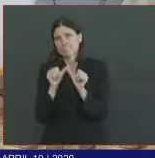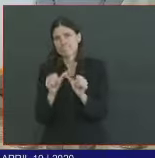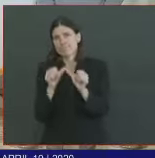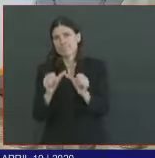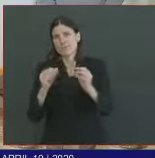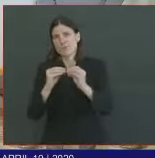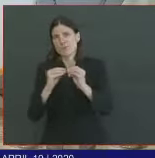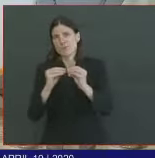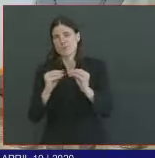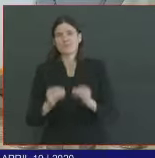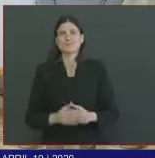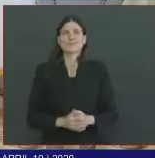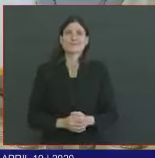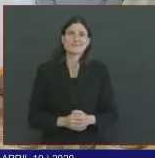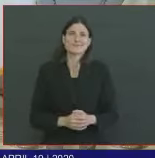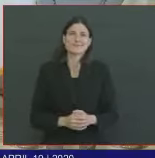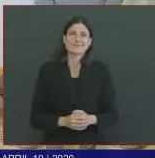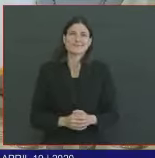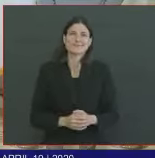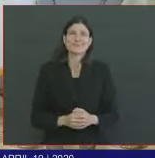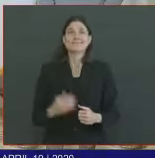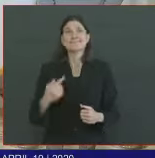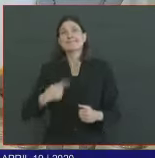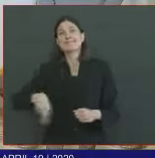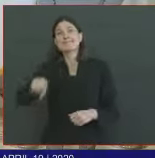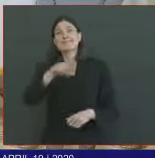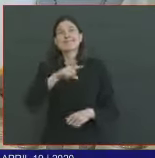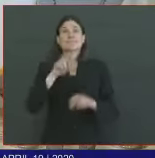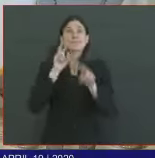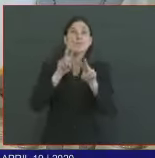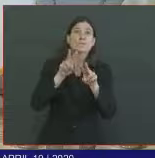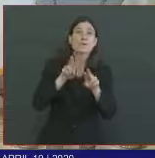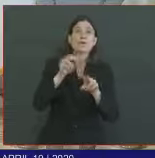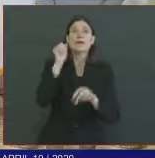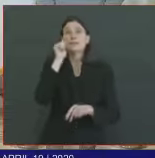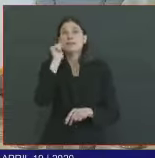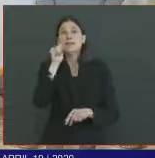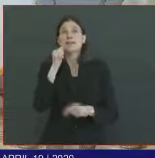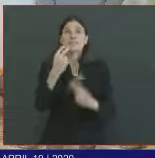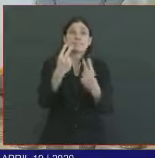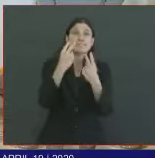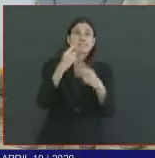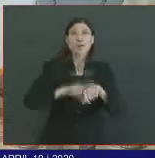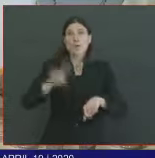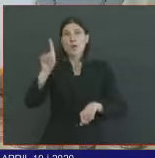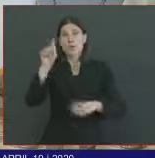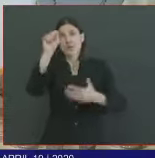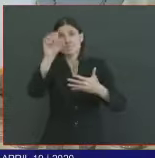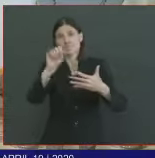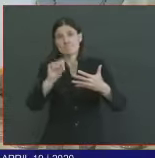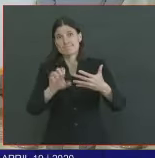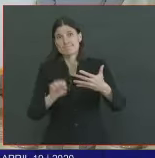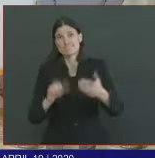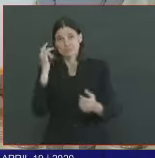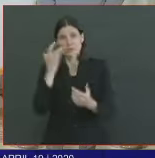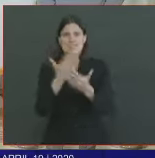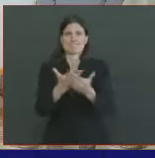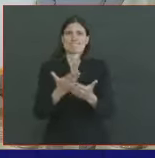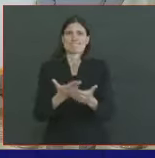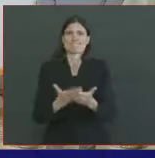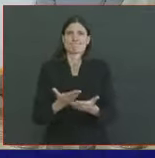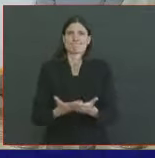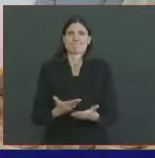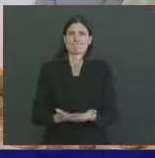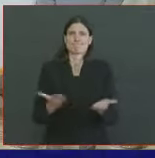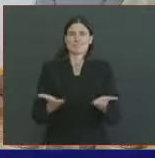1 o'clock. I want to begin by reminding everybody to continue with the